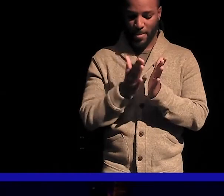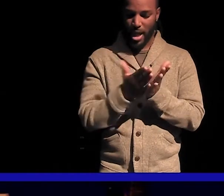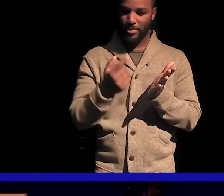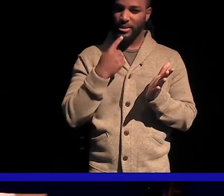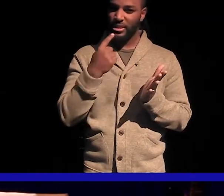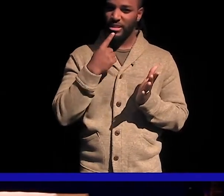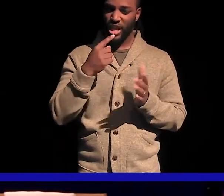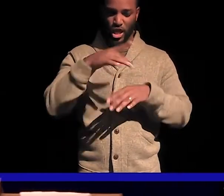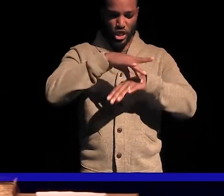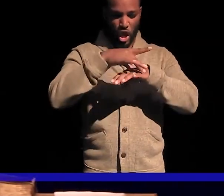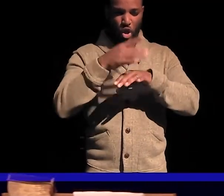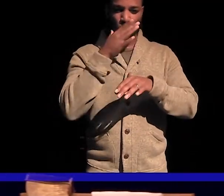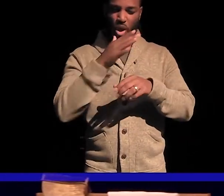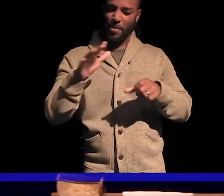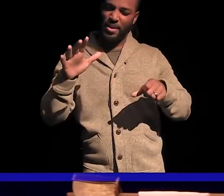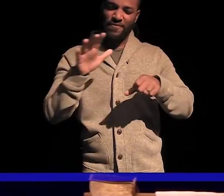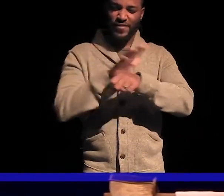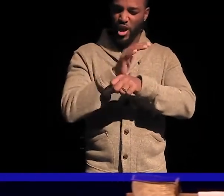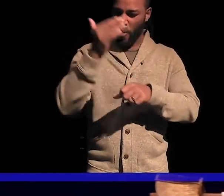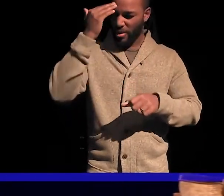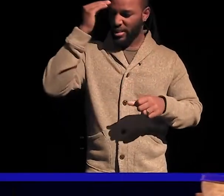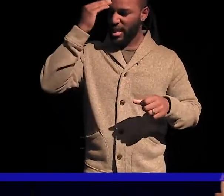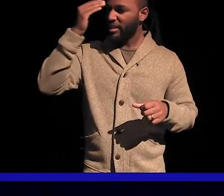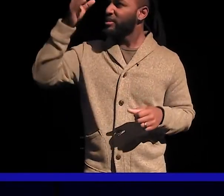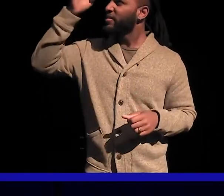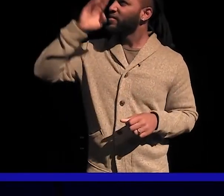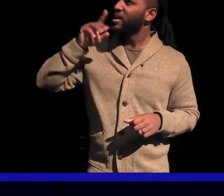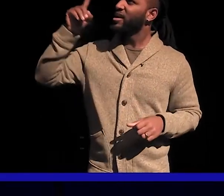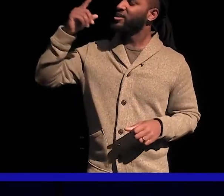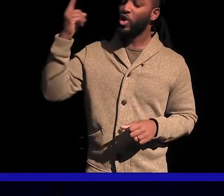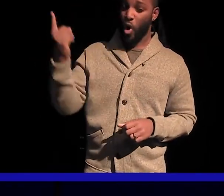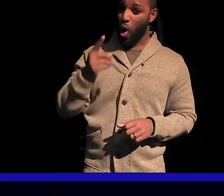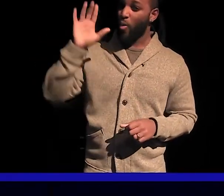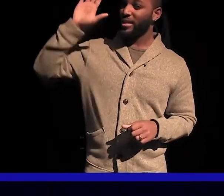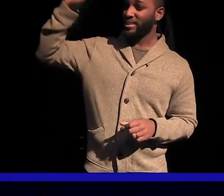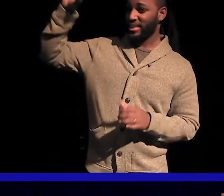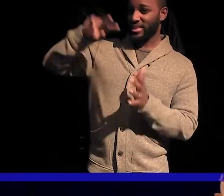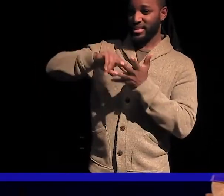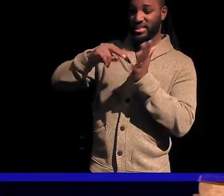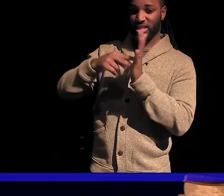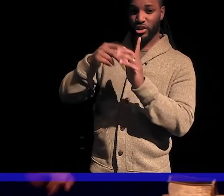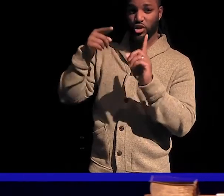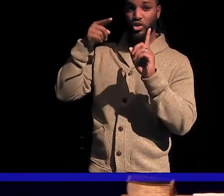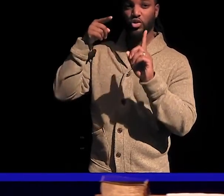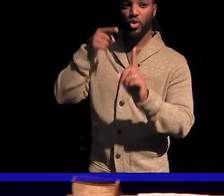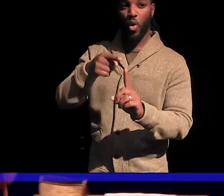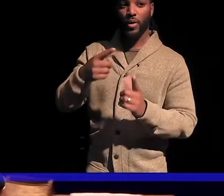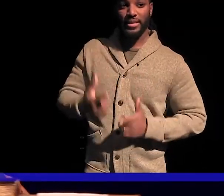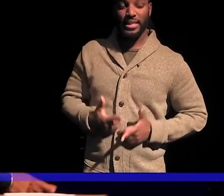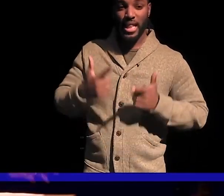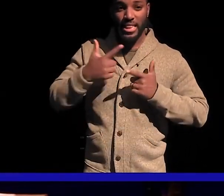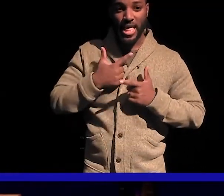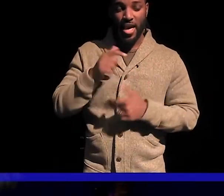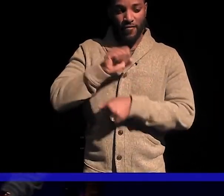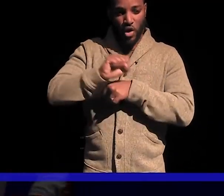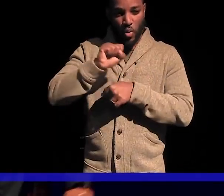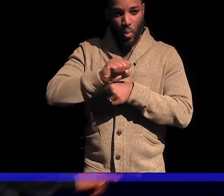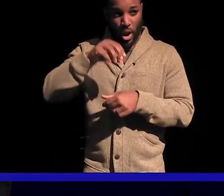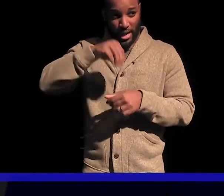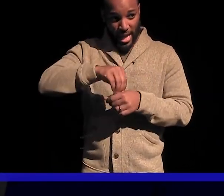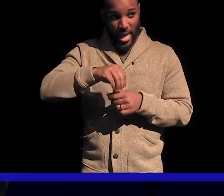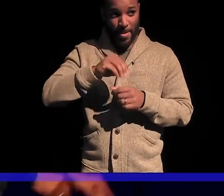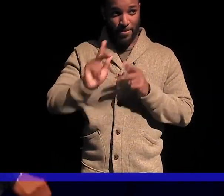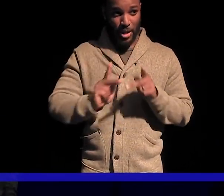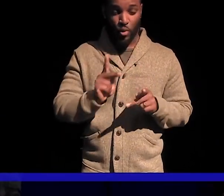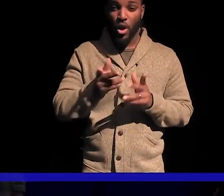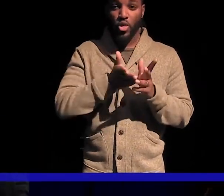with the knowledge of the glory of God. It has always been God's intention to dwell in people, to work in people, and to work